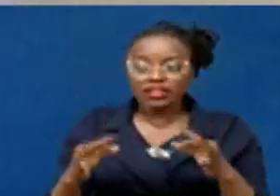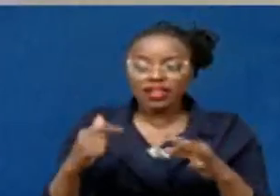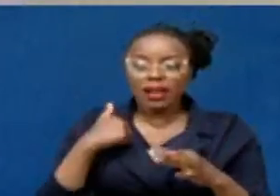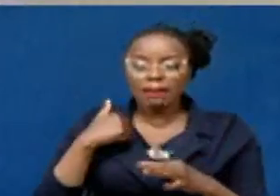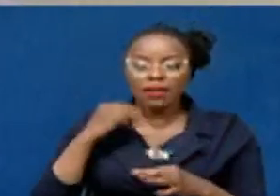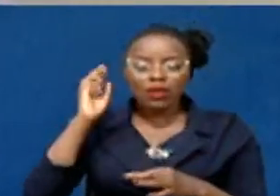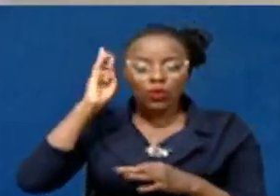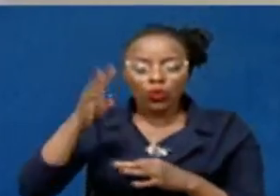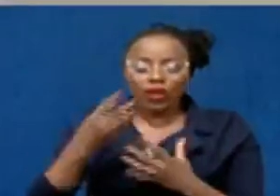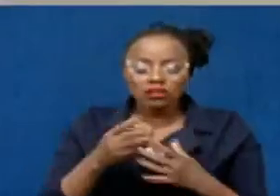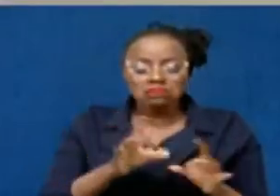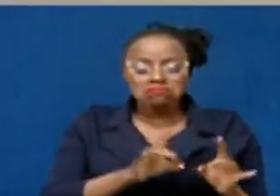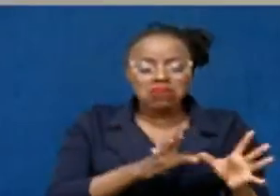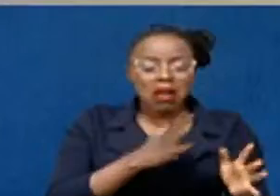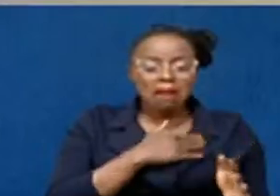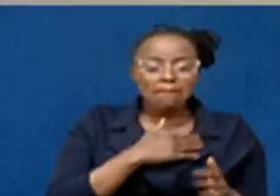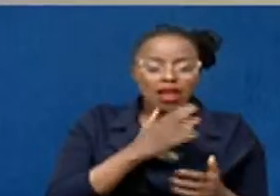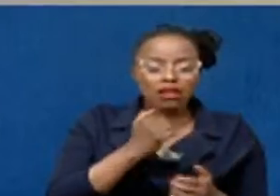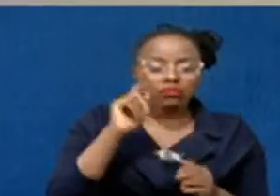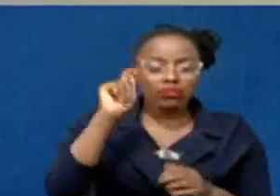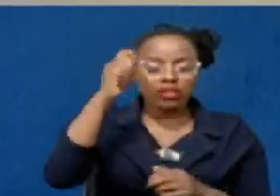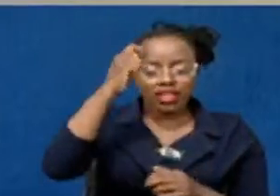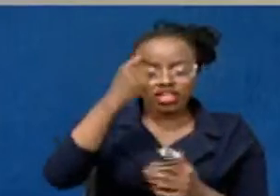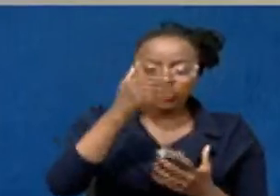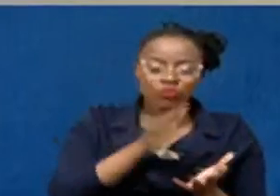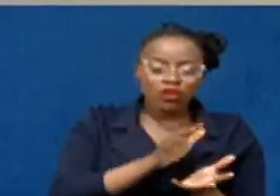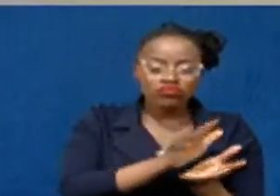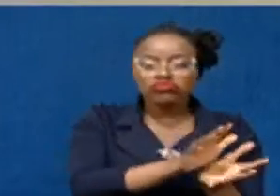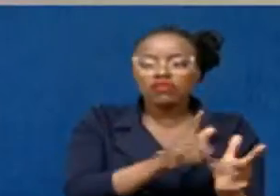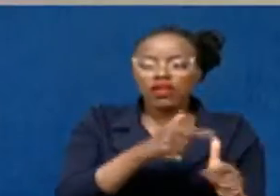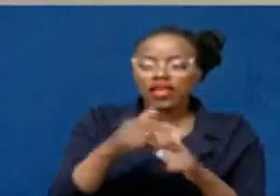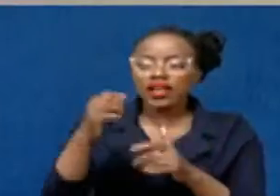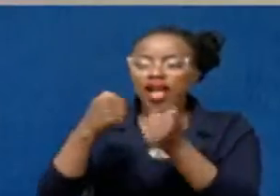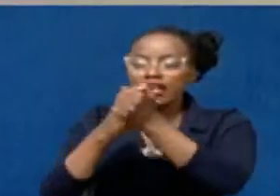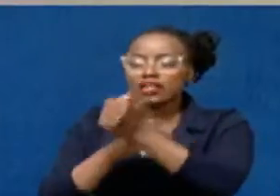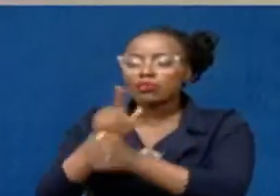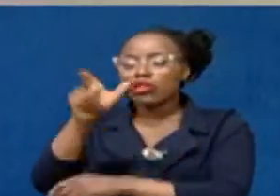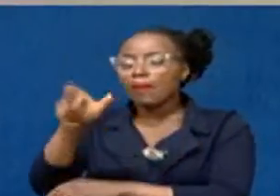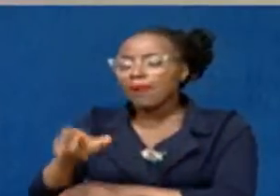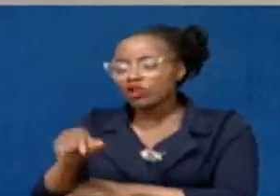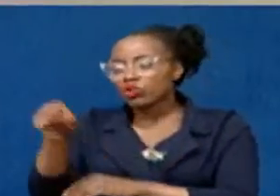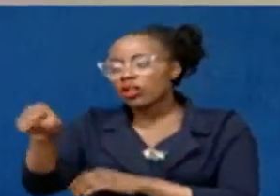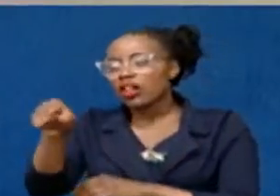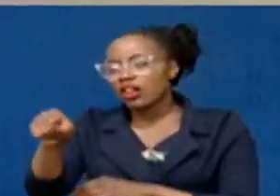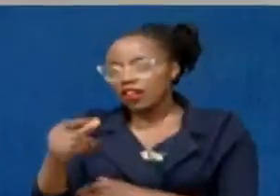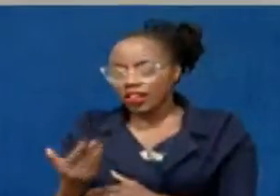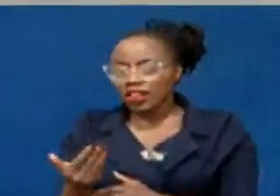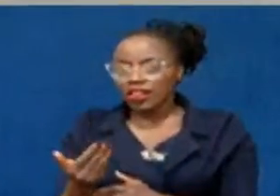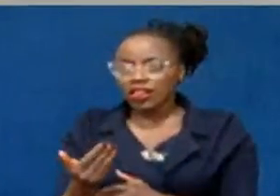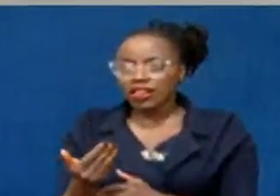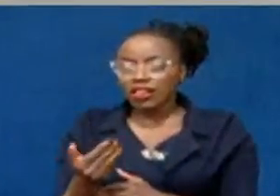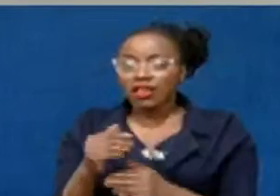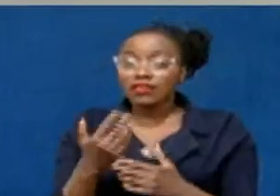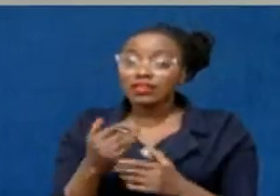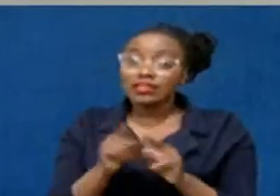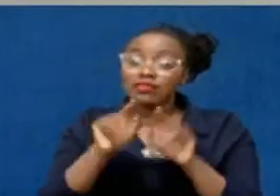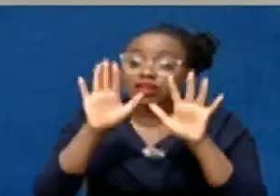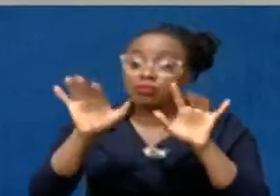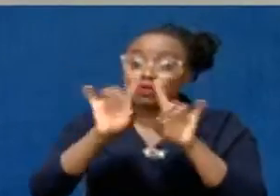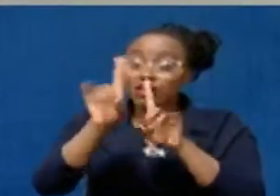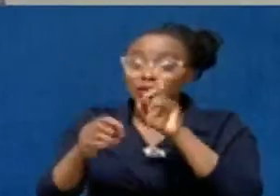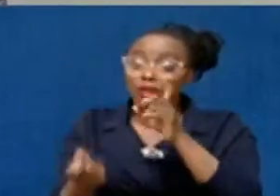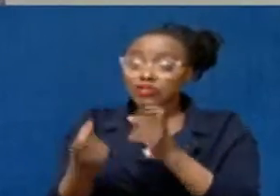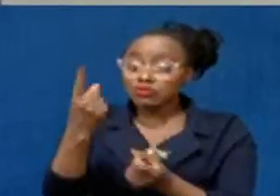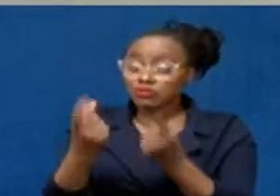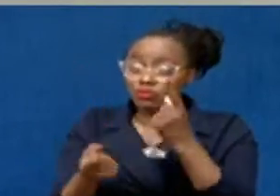I will shelve my presidential ambitions and support candidate A or candidate B. Pertinent questions will